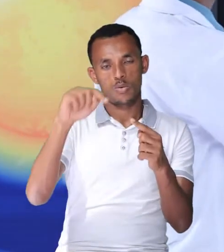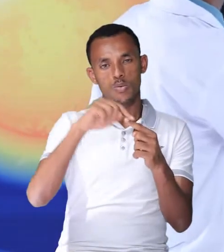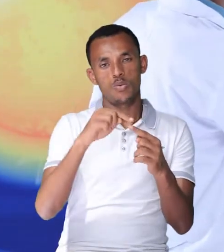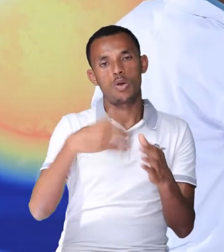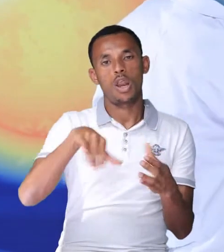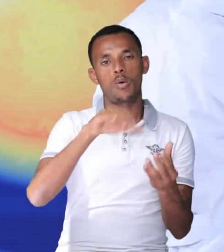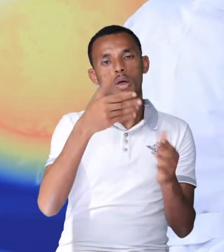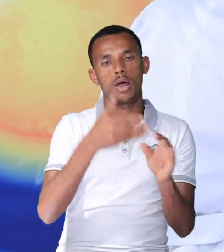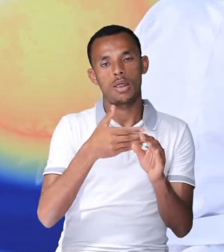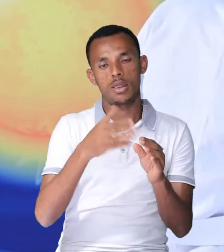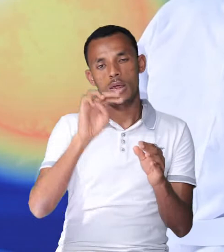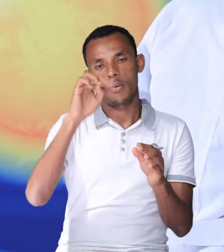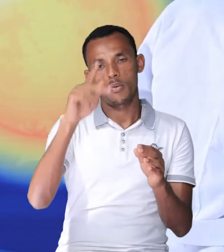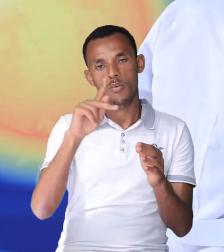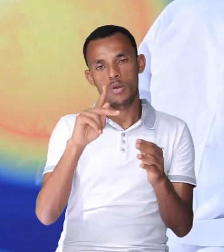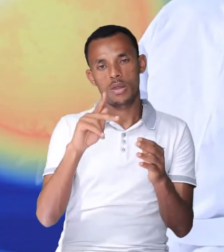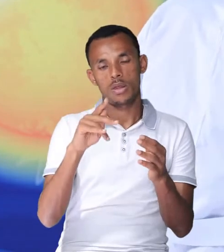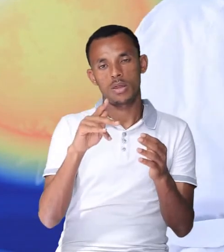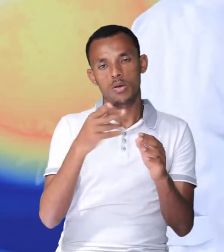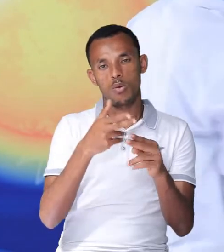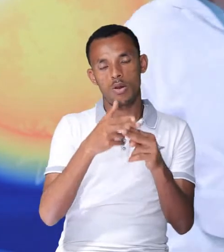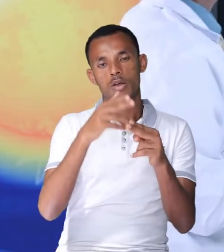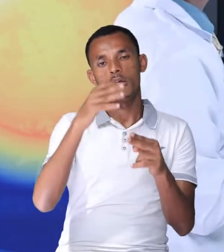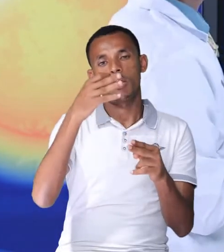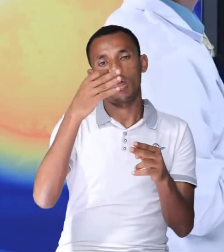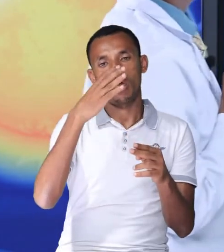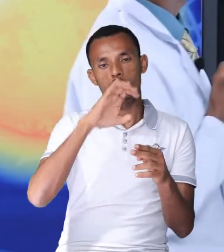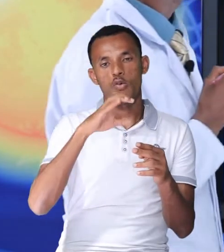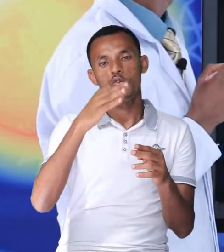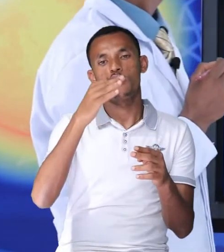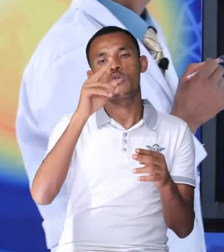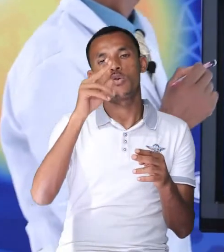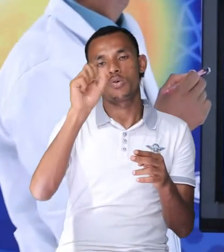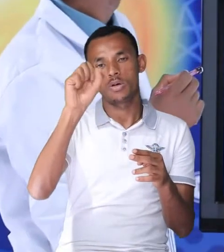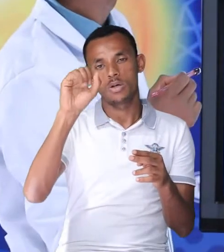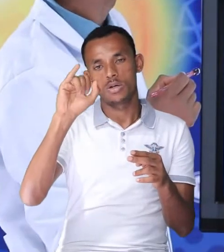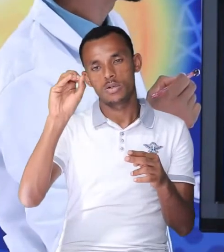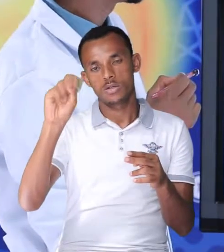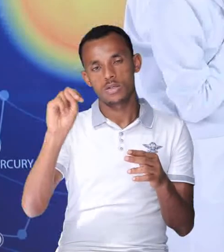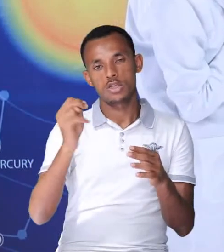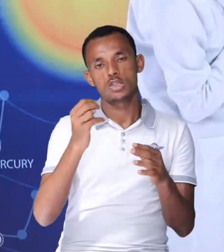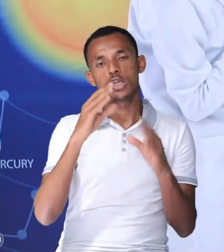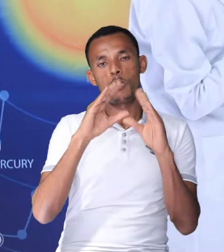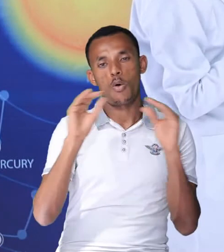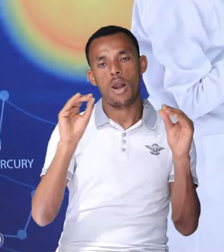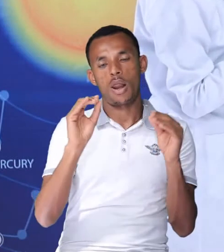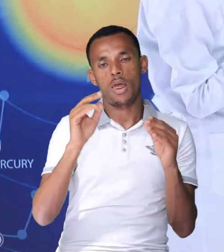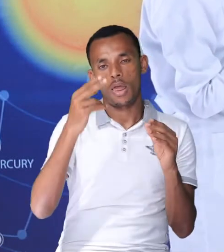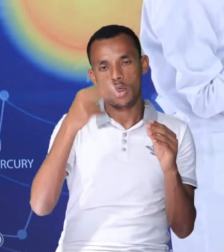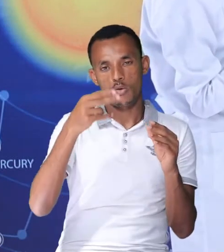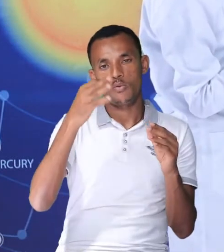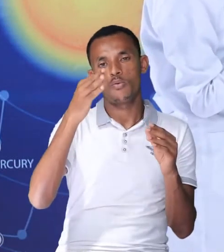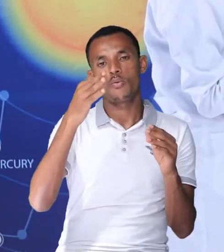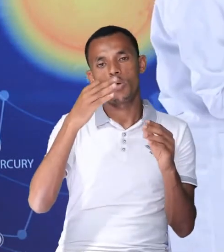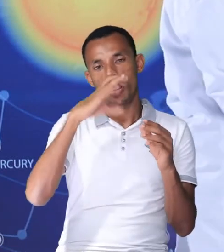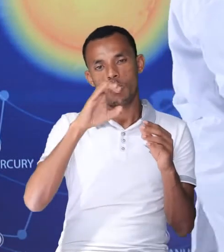at a melting point is called heat of fusion. Heat of fusion. The molar heat of fusion of molar heat of